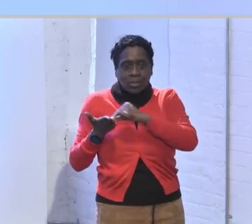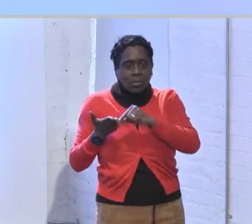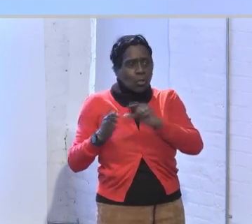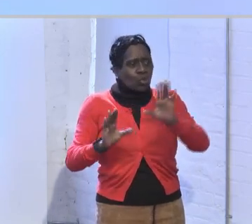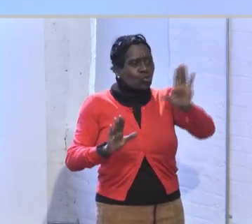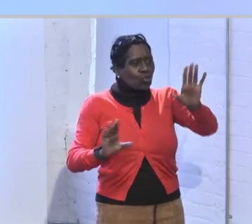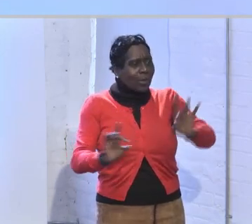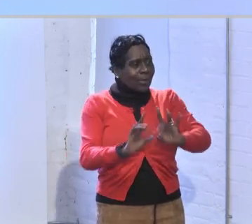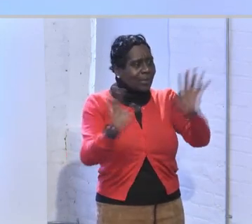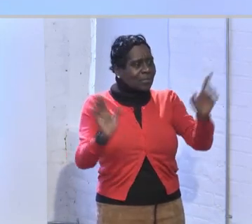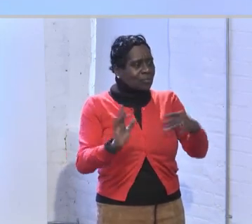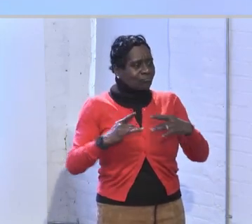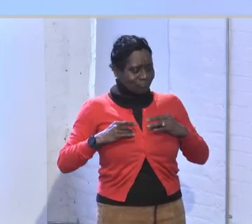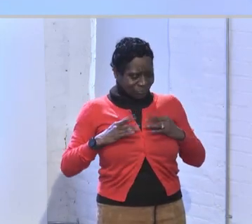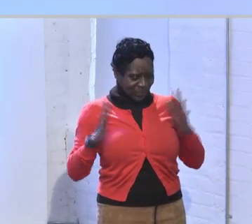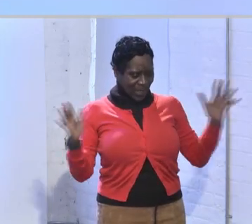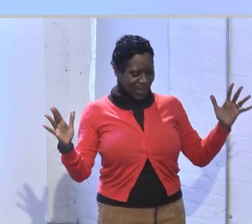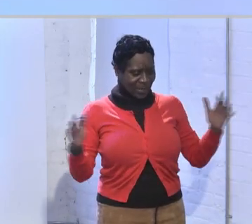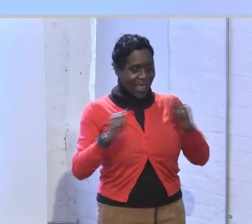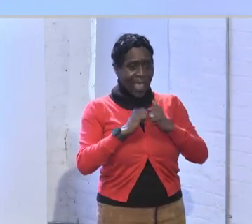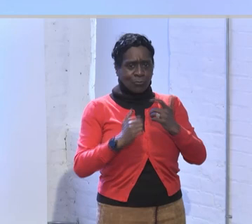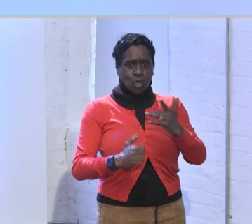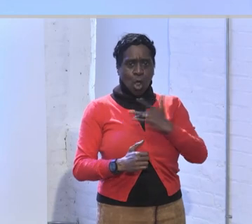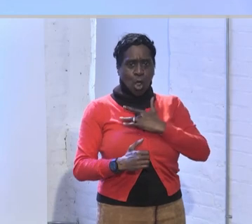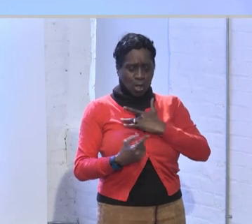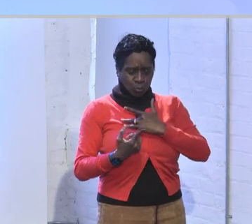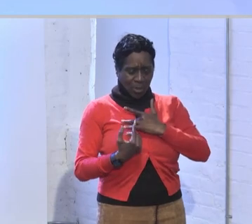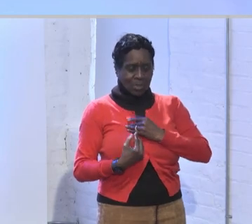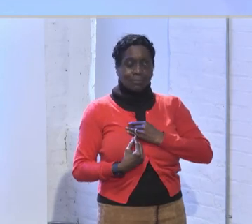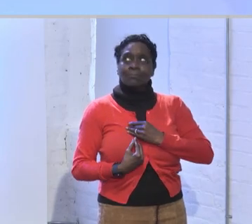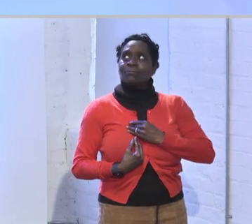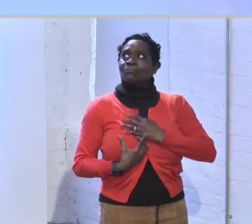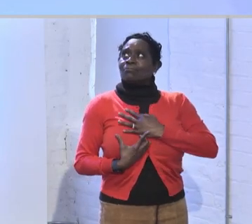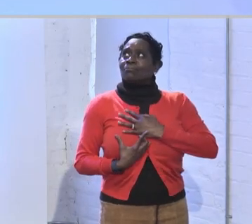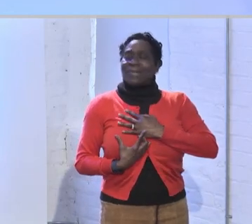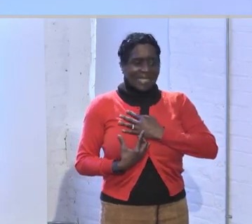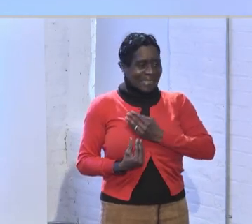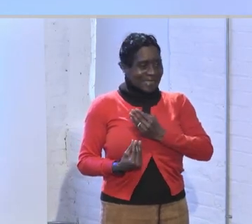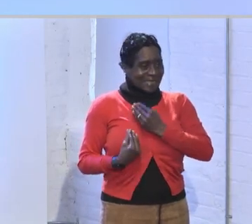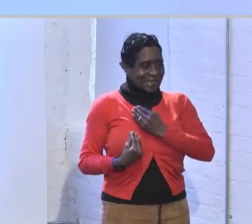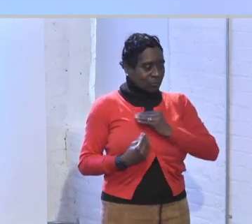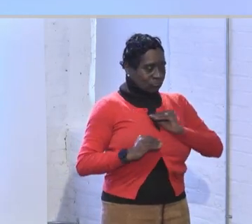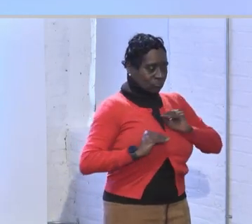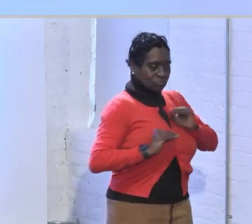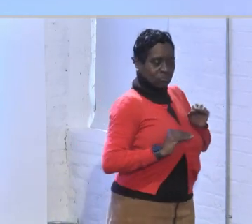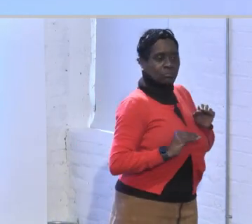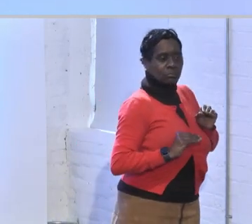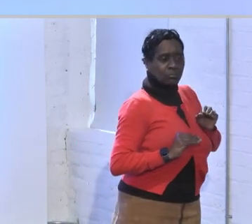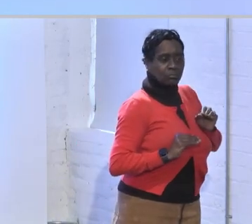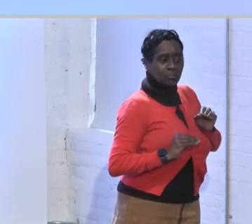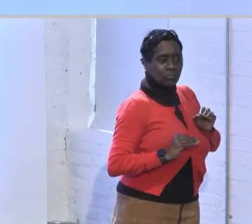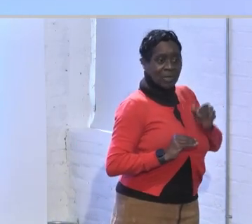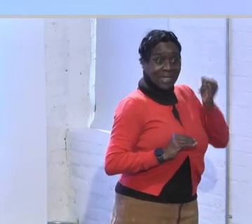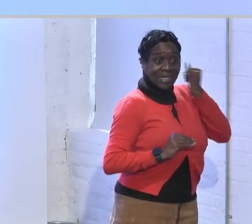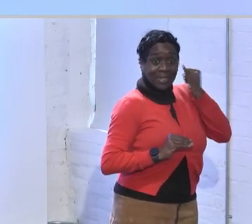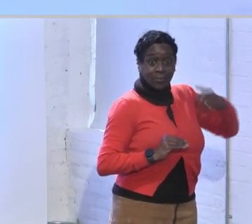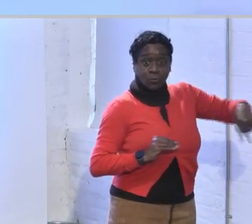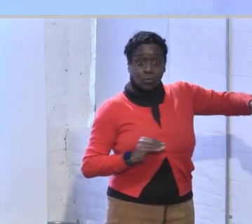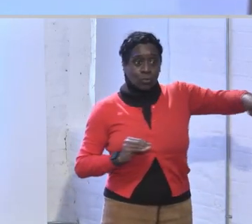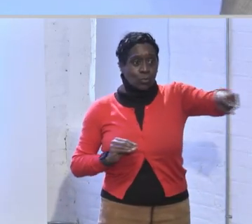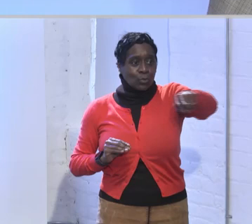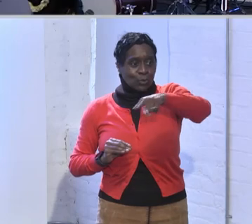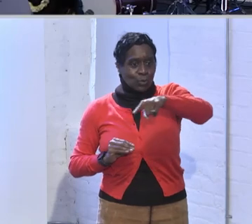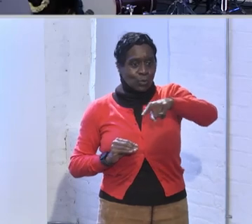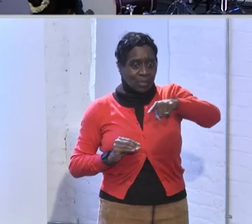light shine comes after the heart is stirred for God and teaching has taken place. Because if you get this out